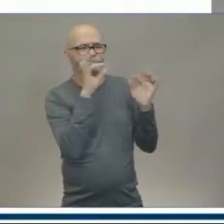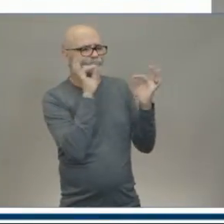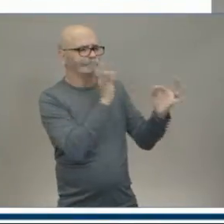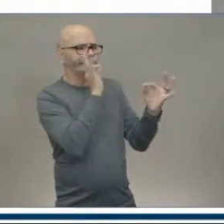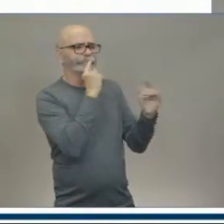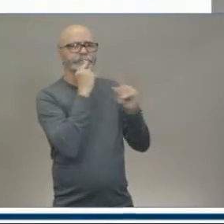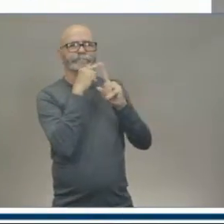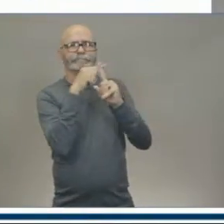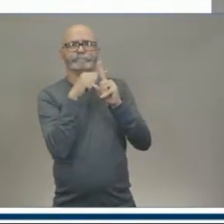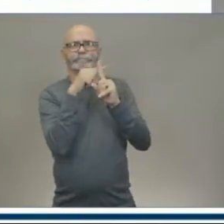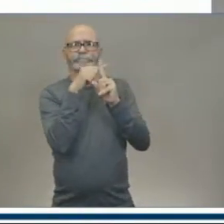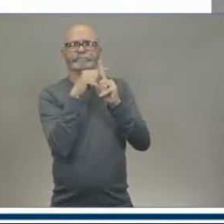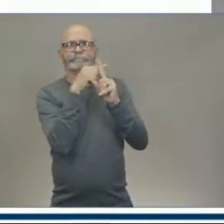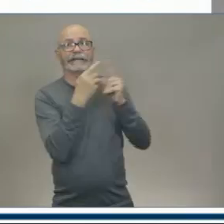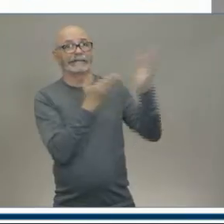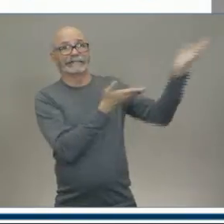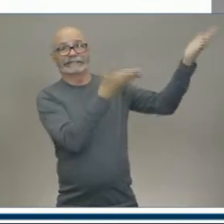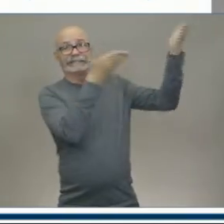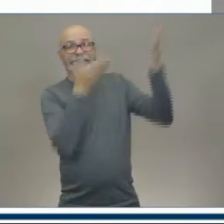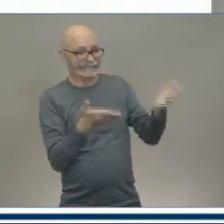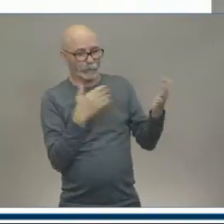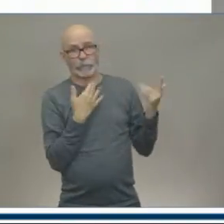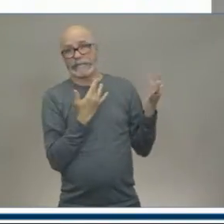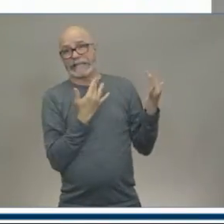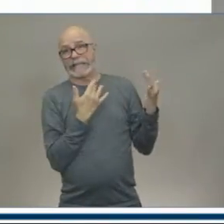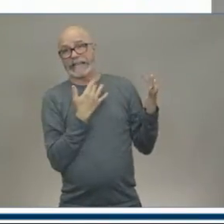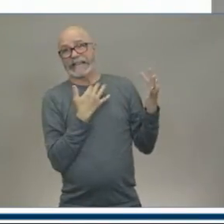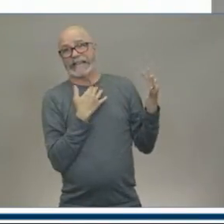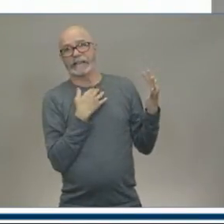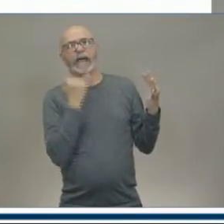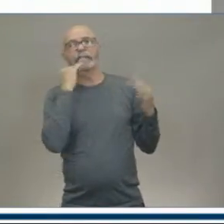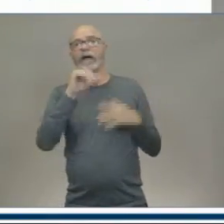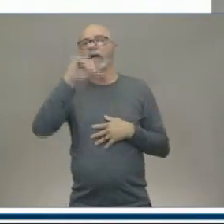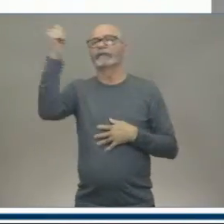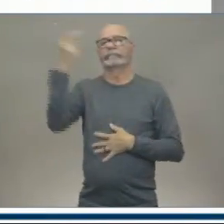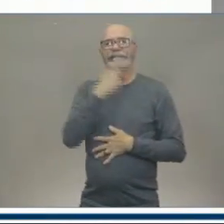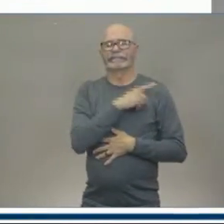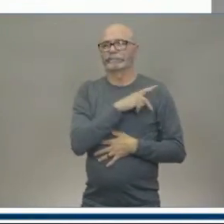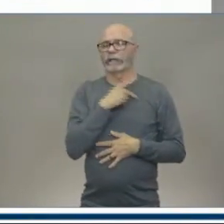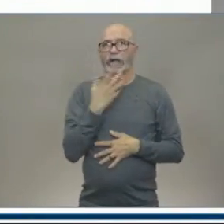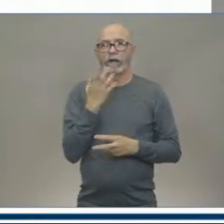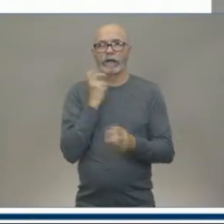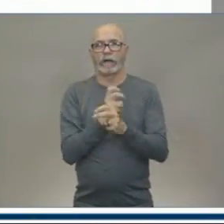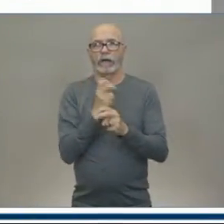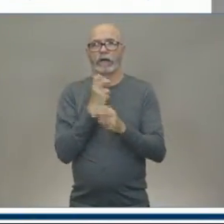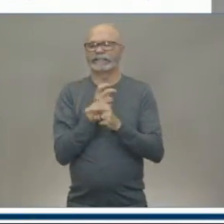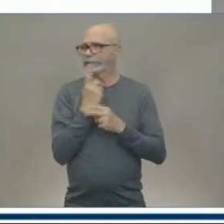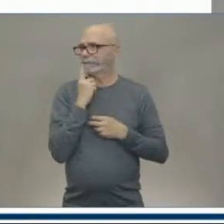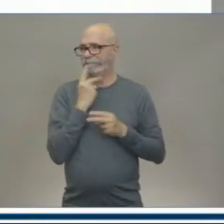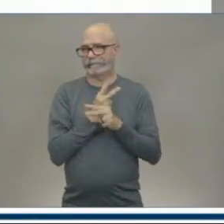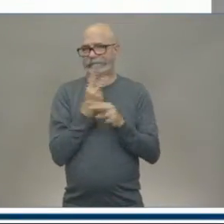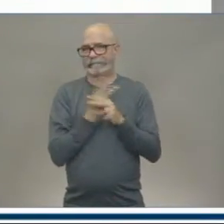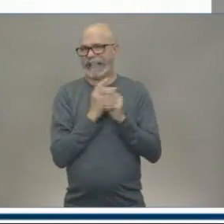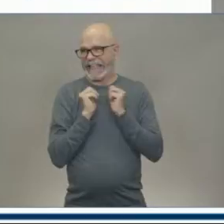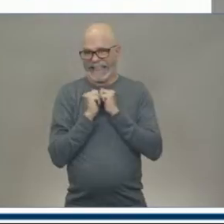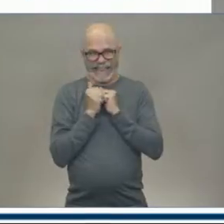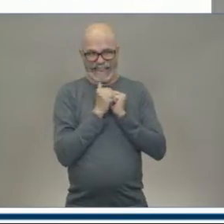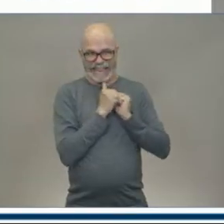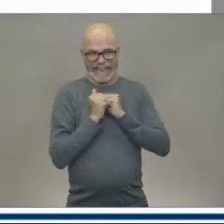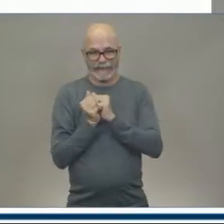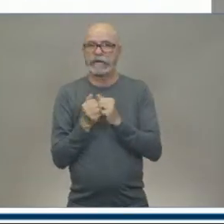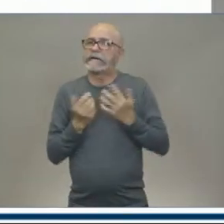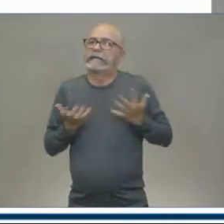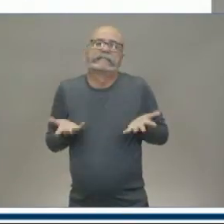of delivery than some of the other products. So there's so many unknowns here that we cannot yet be definitive about